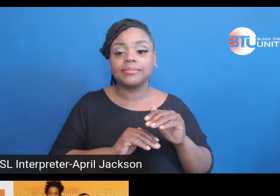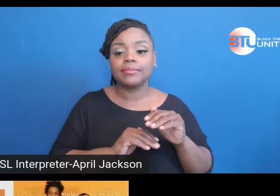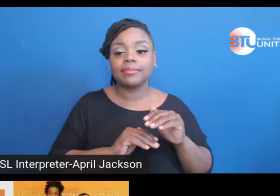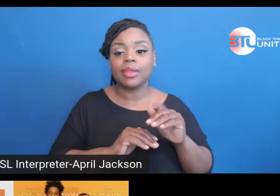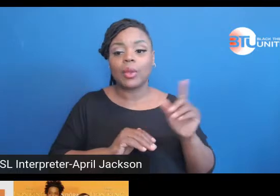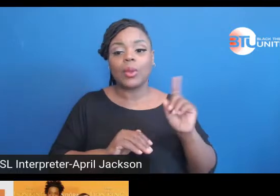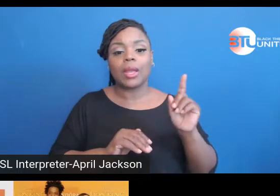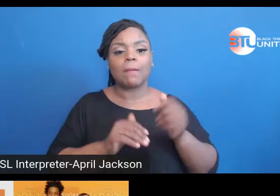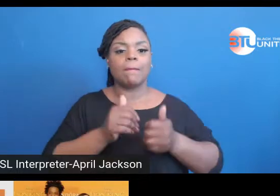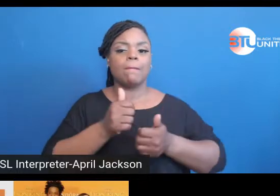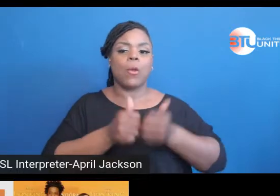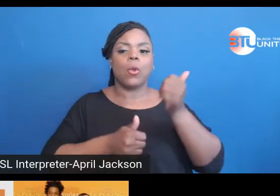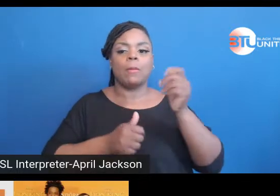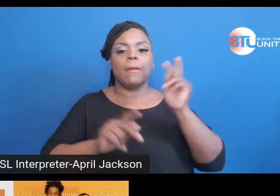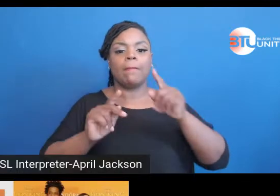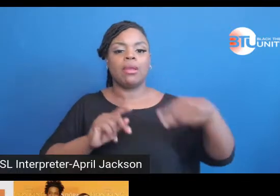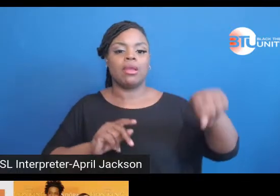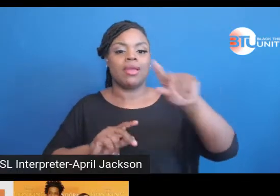not,